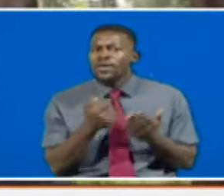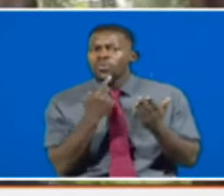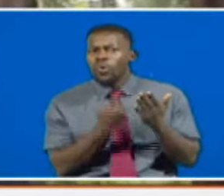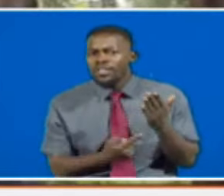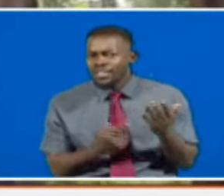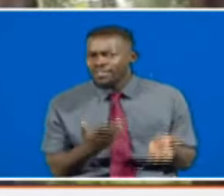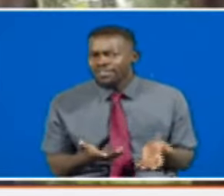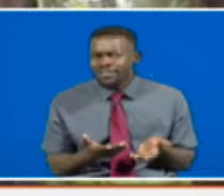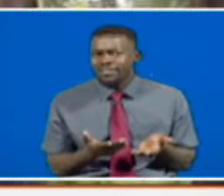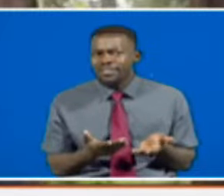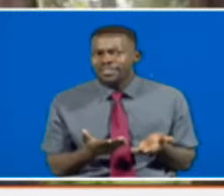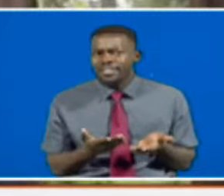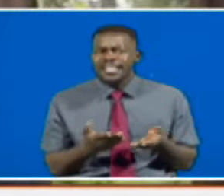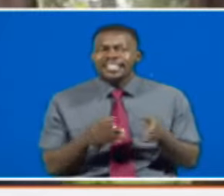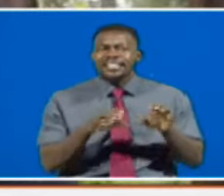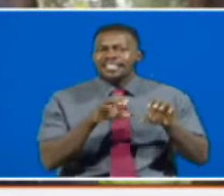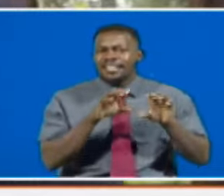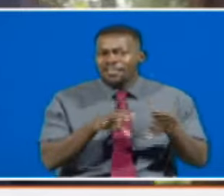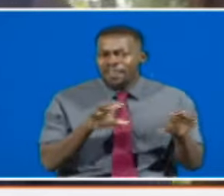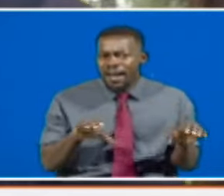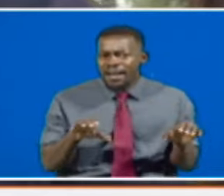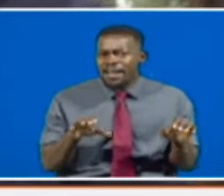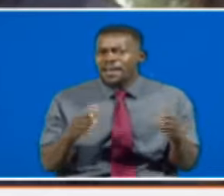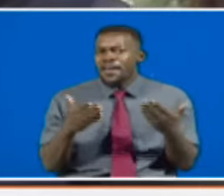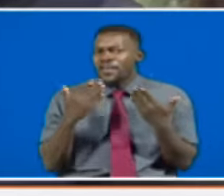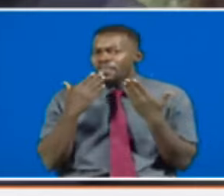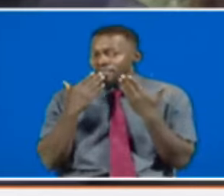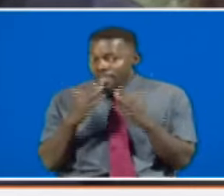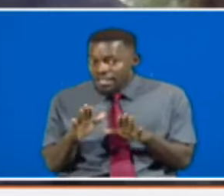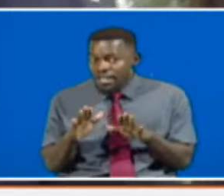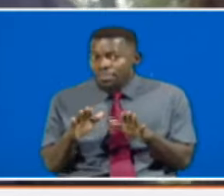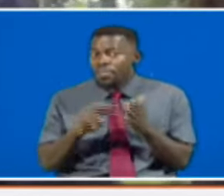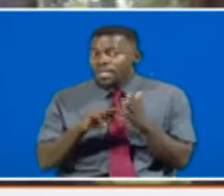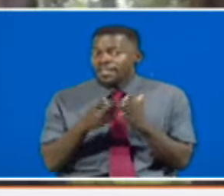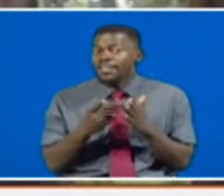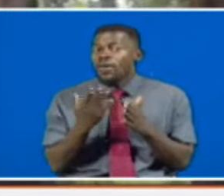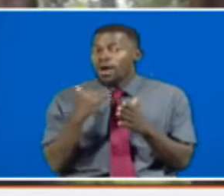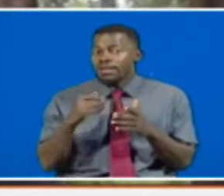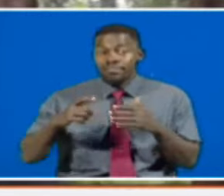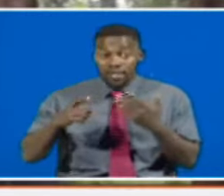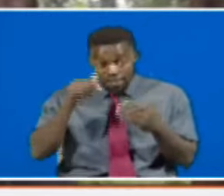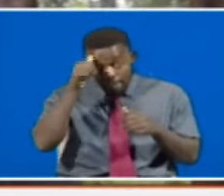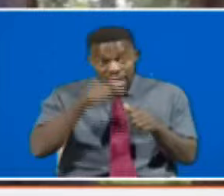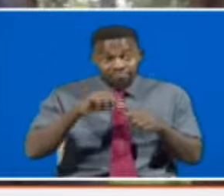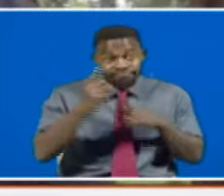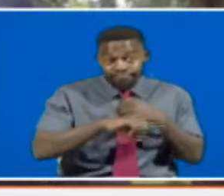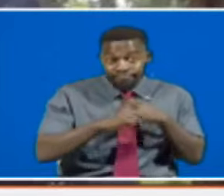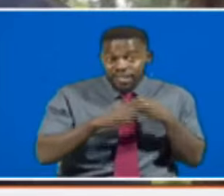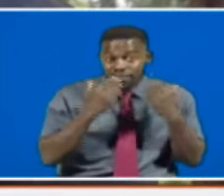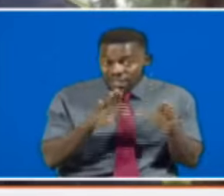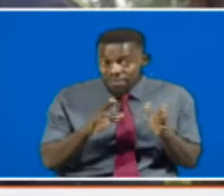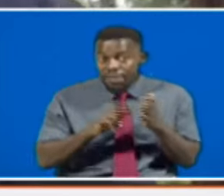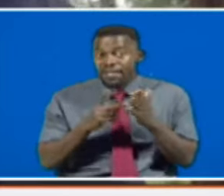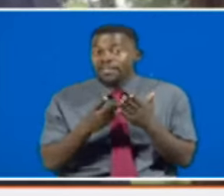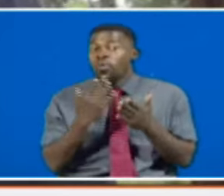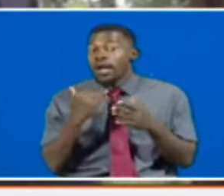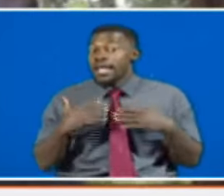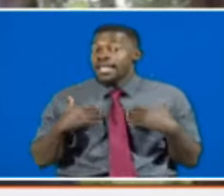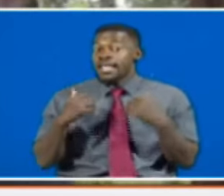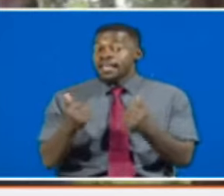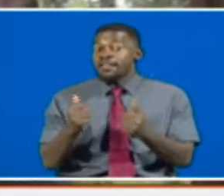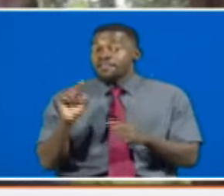that he has suffered as a result of the torture to heal? Why are they going to keep him for 7 to 8 days? Is there something that they are preventing?